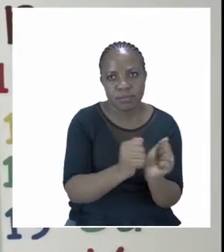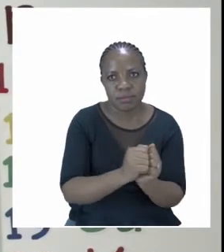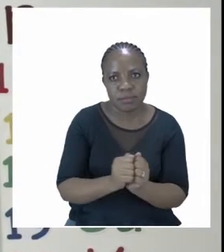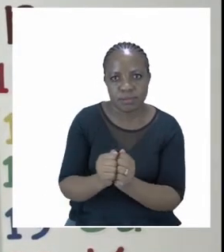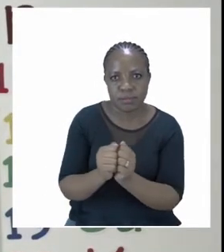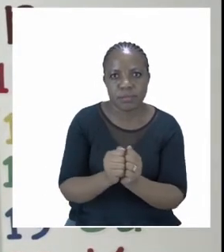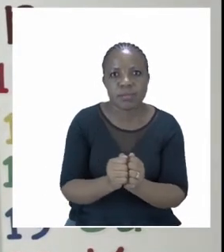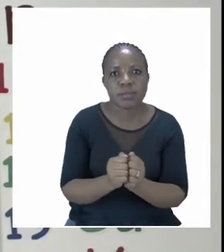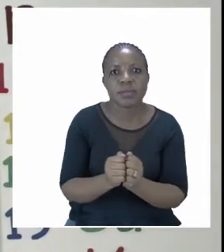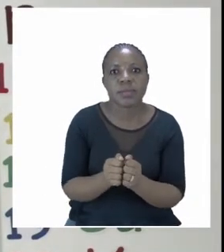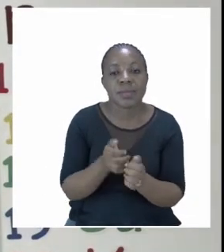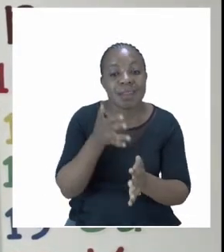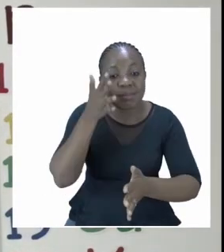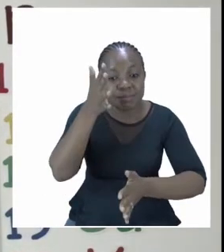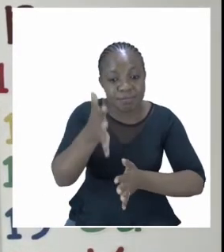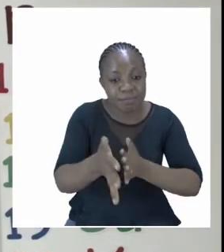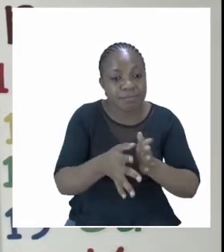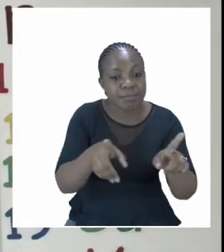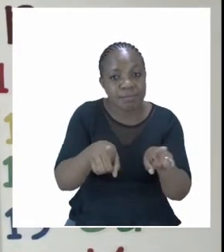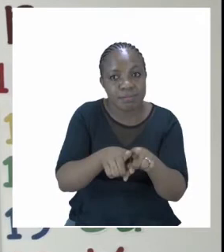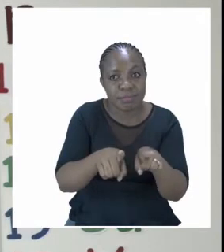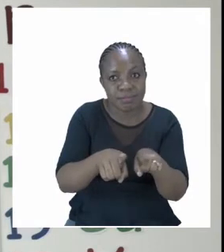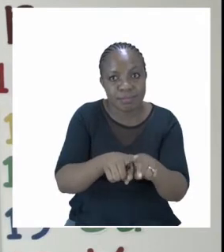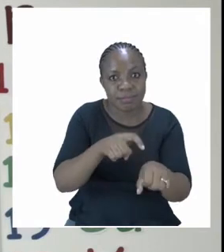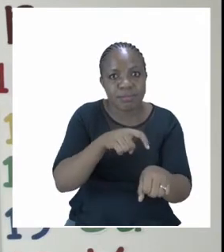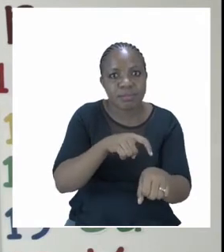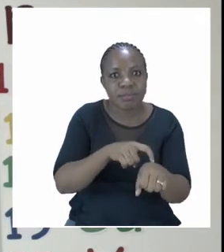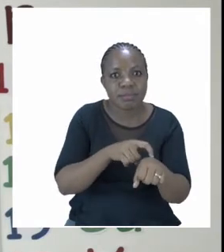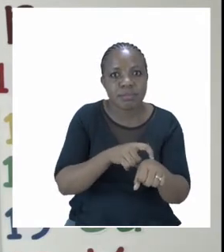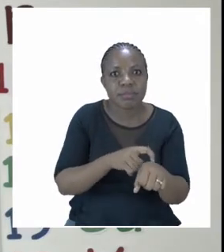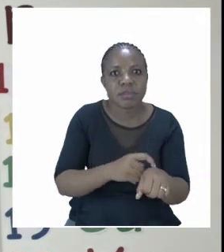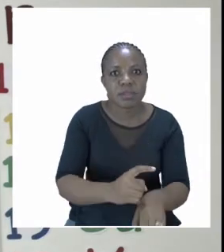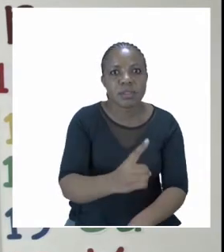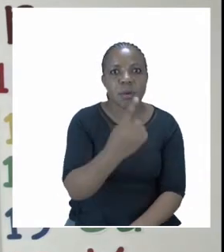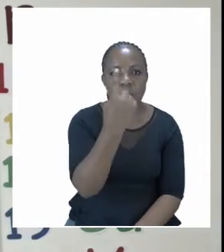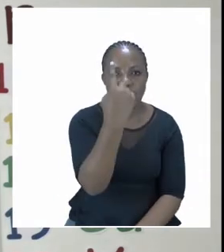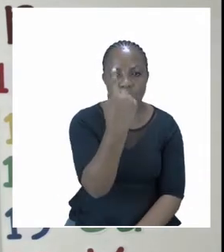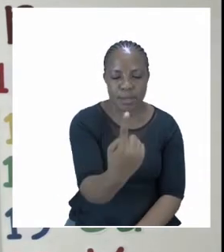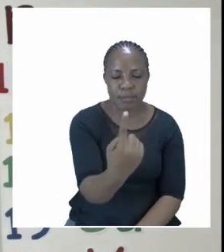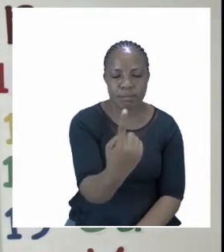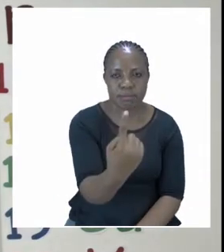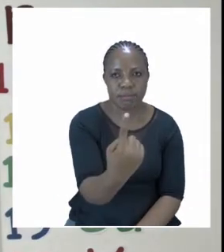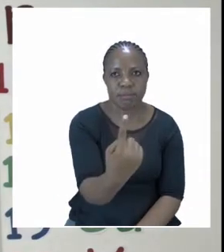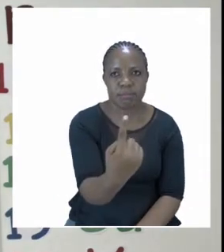The first one that we can see is the word one.